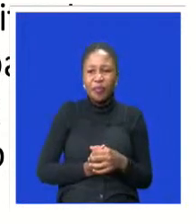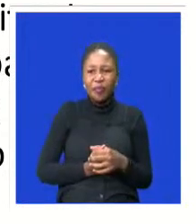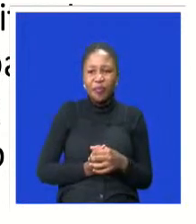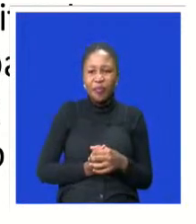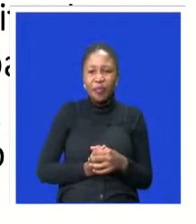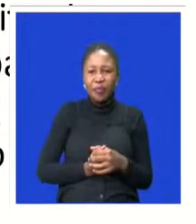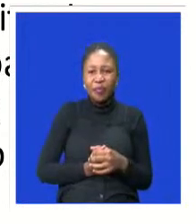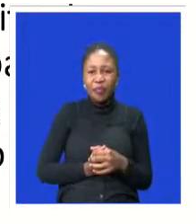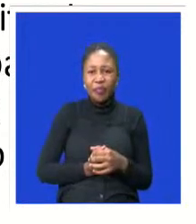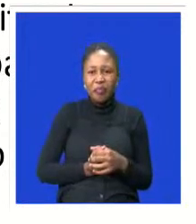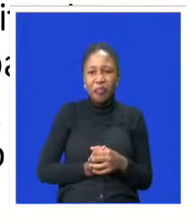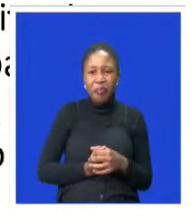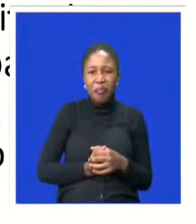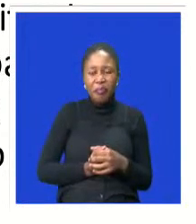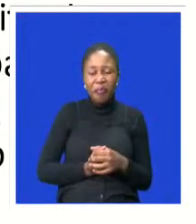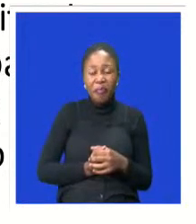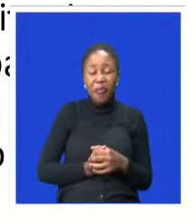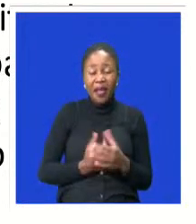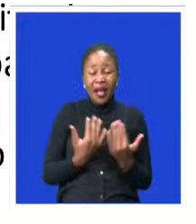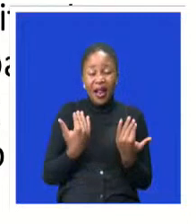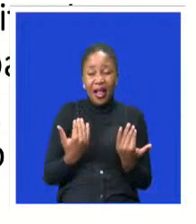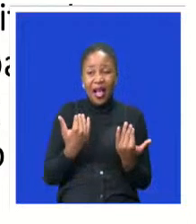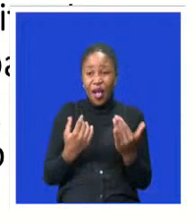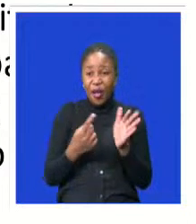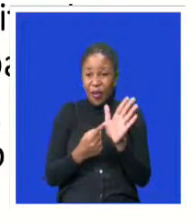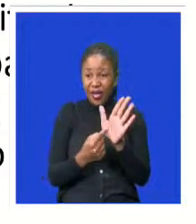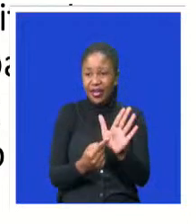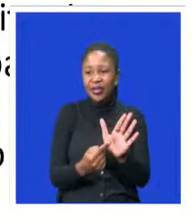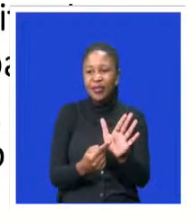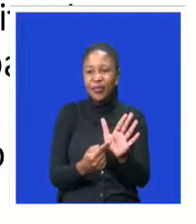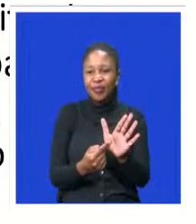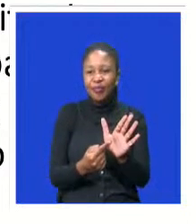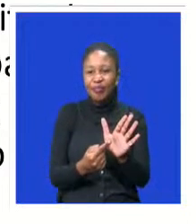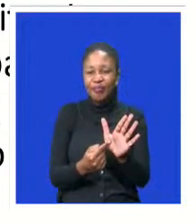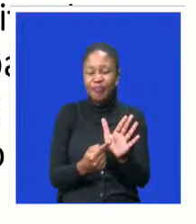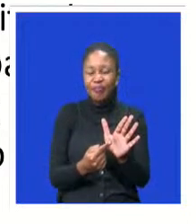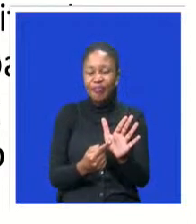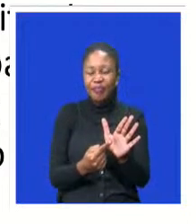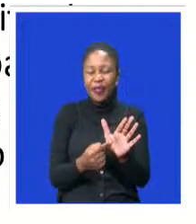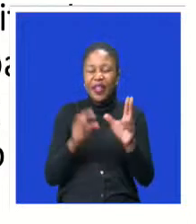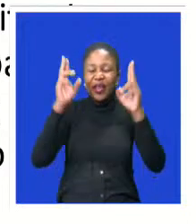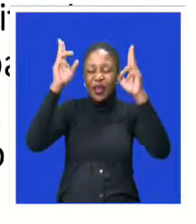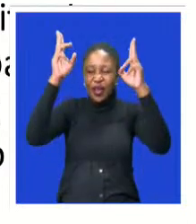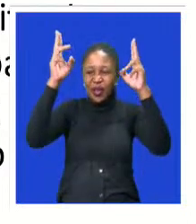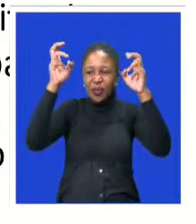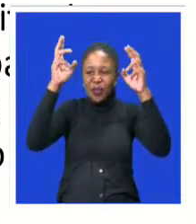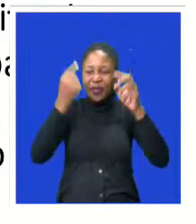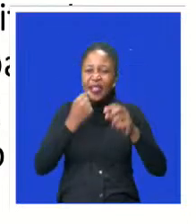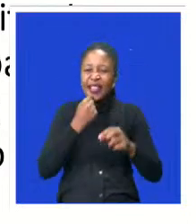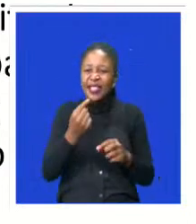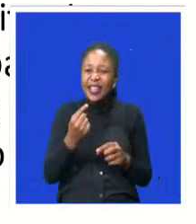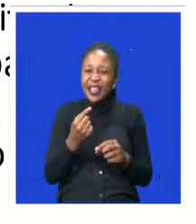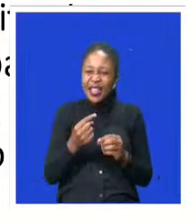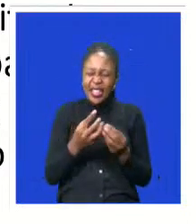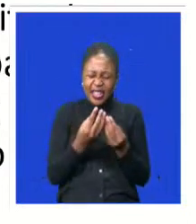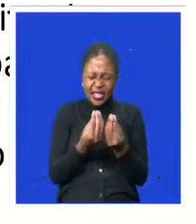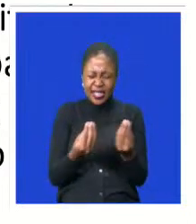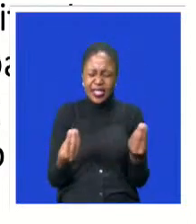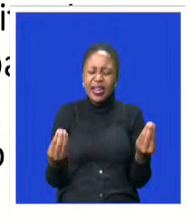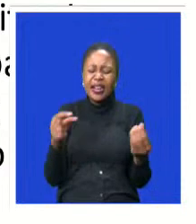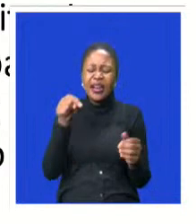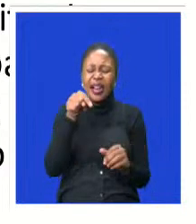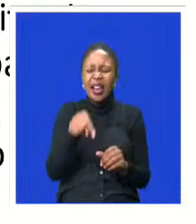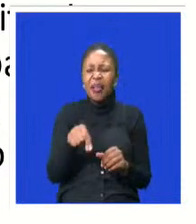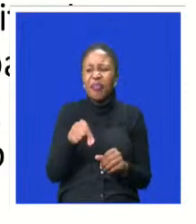are spoiled. So if you're given this topic can be argued and discussed